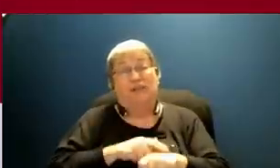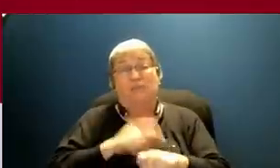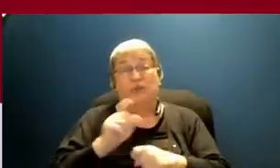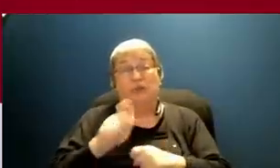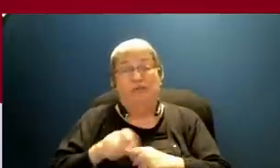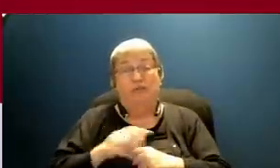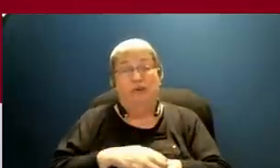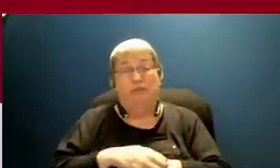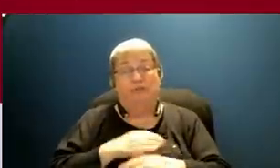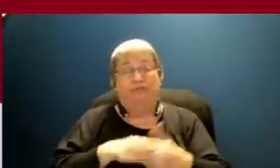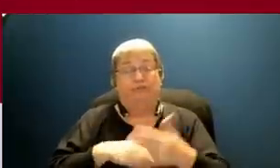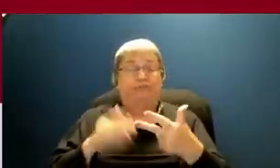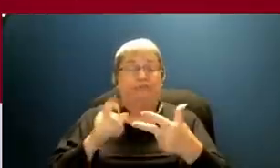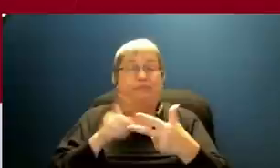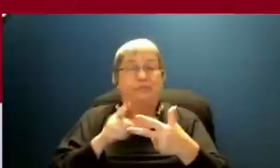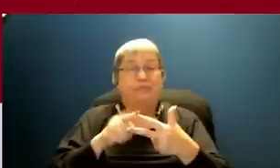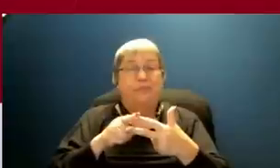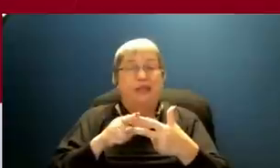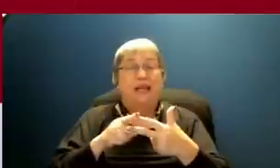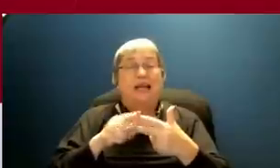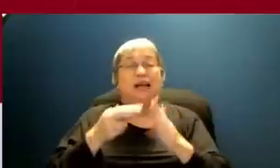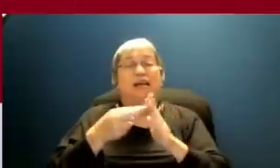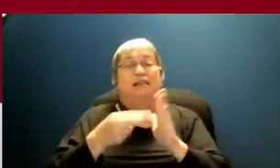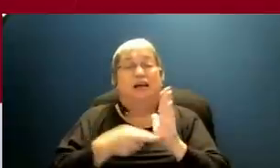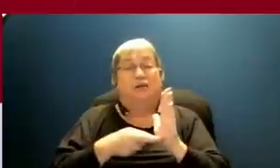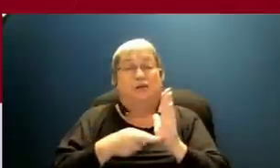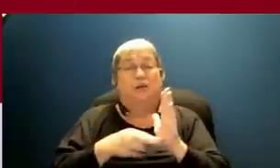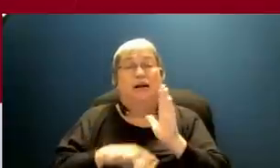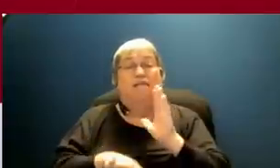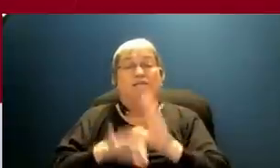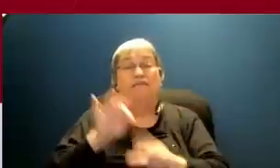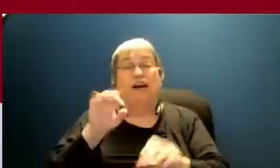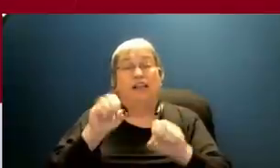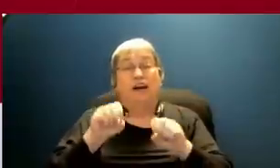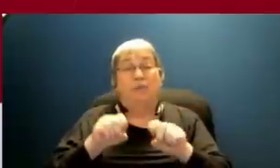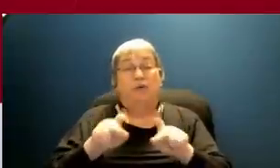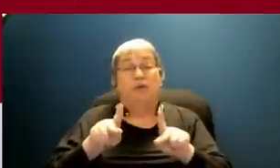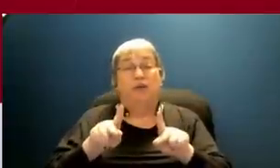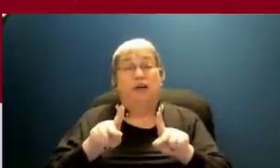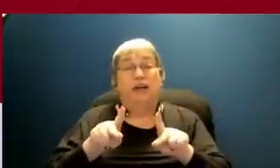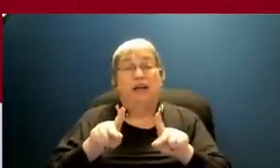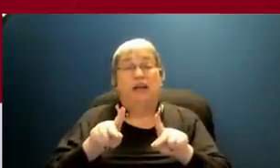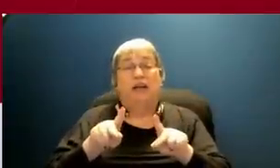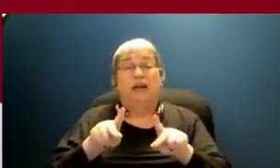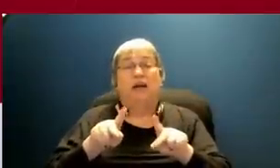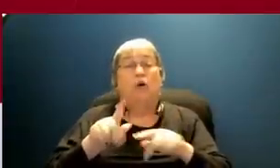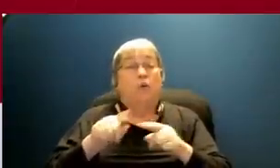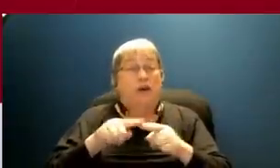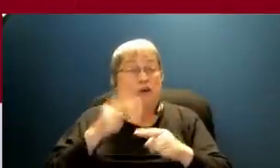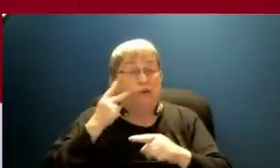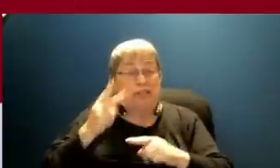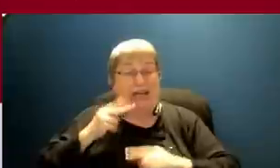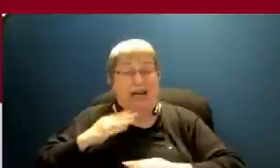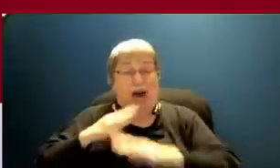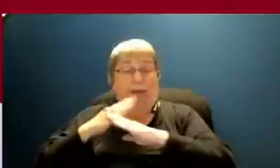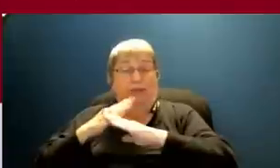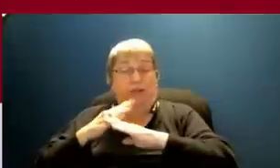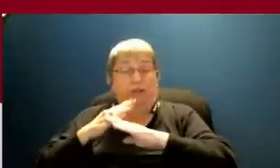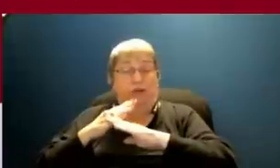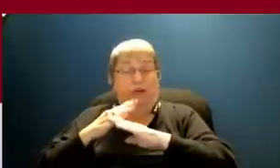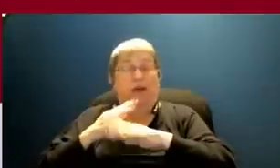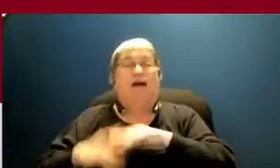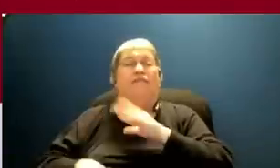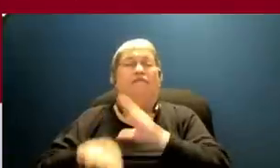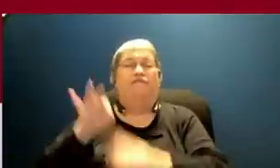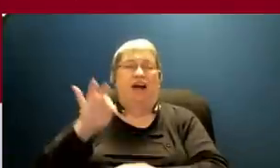Rule number two, find the opportunity in every obstacle. Every single time we're faced with an